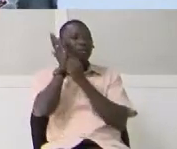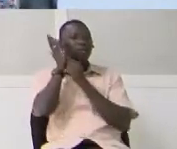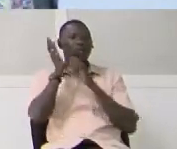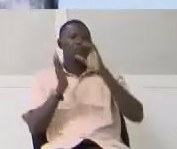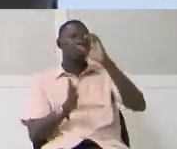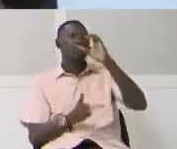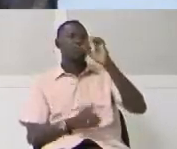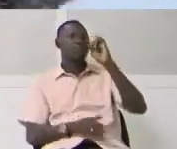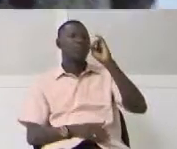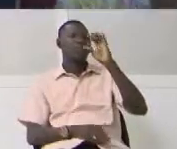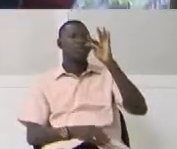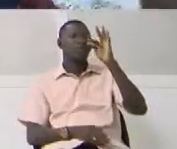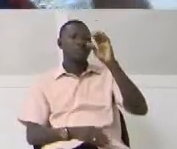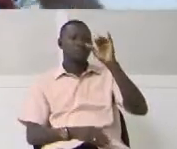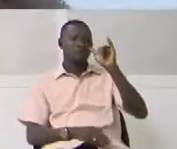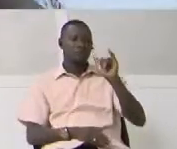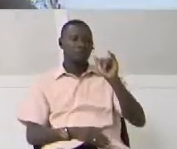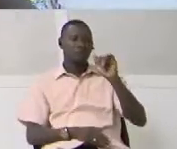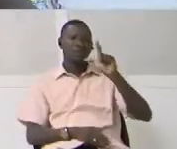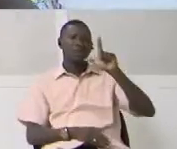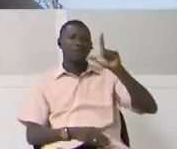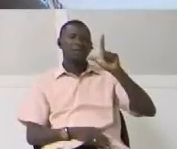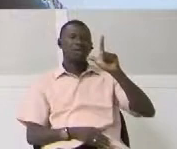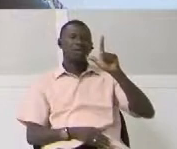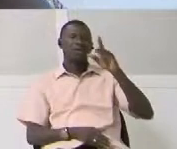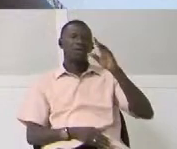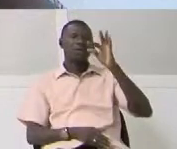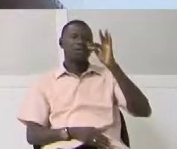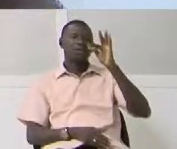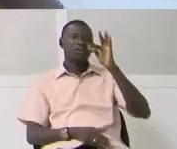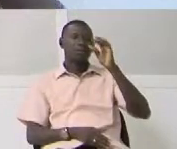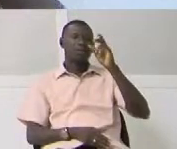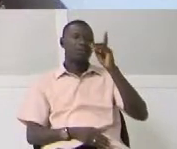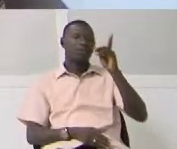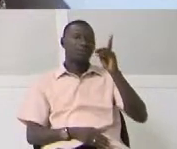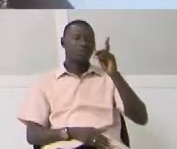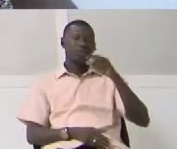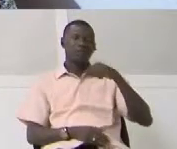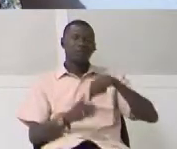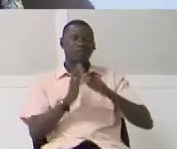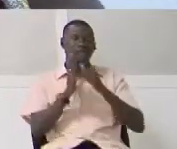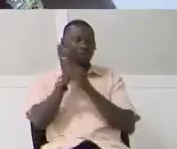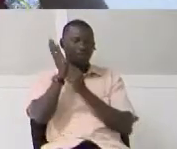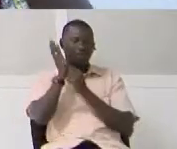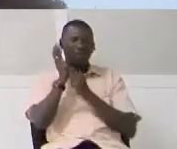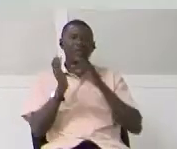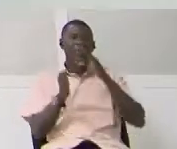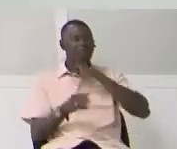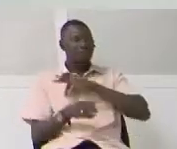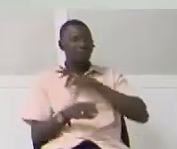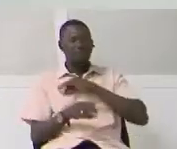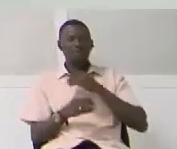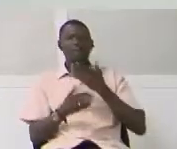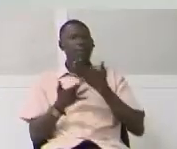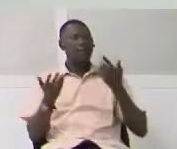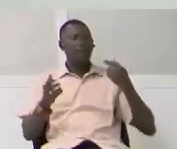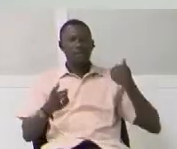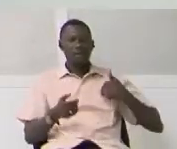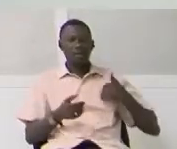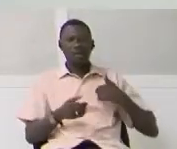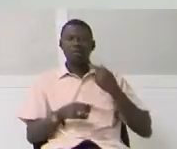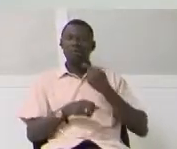radio muy jariñ Gambia a lot it is benefiting the Gambia a lot in different ways in different